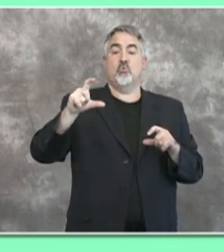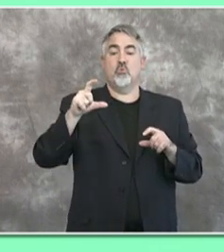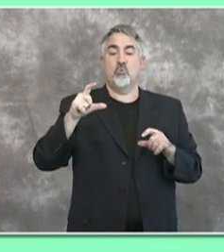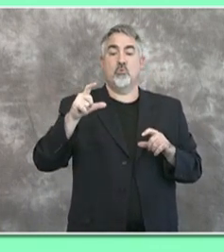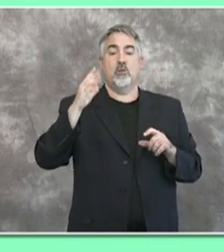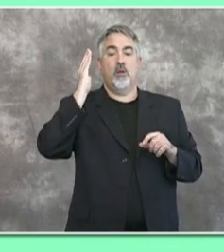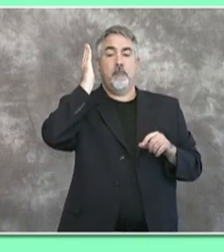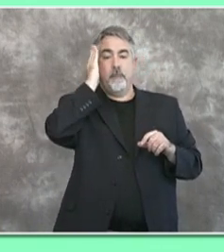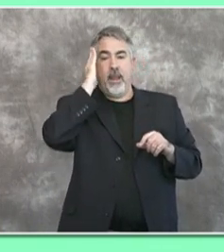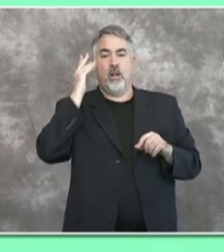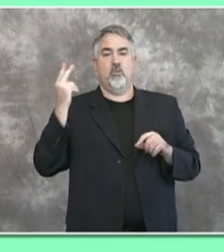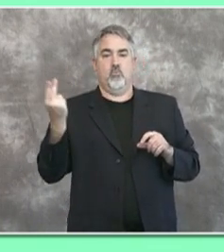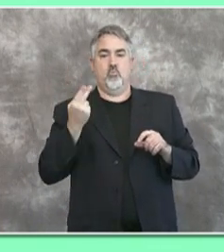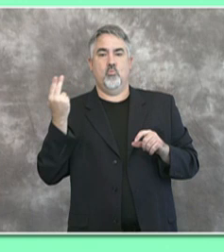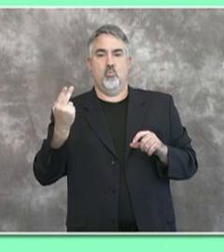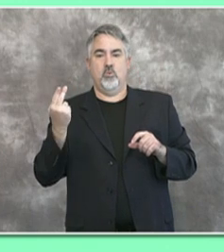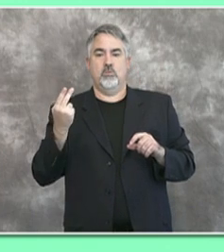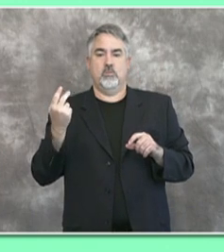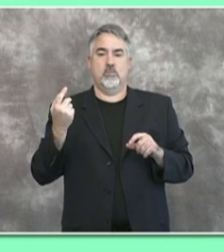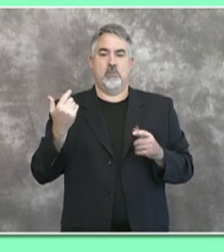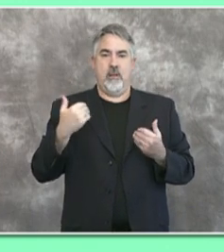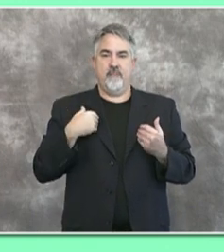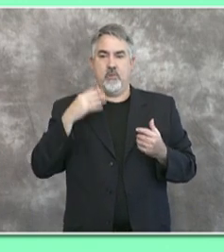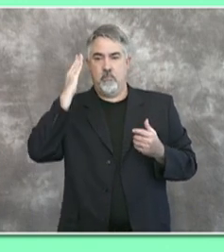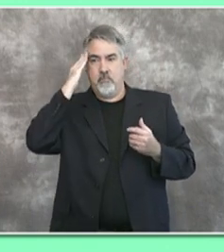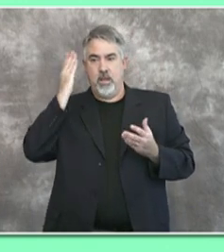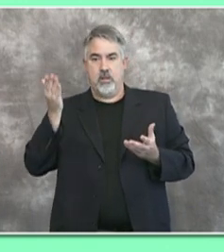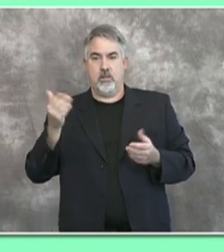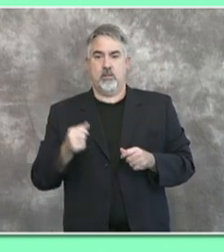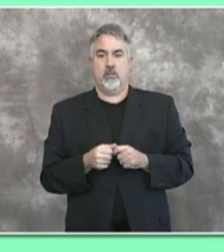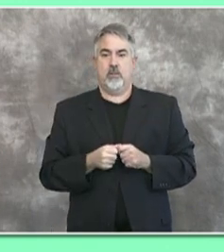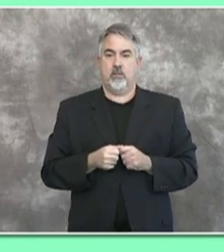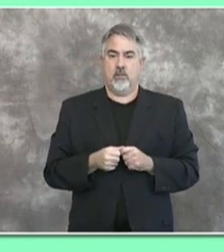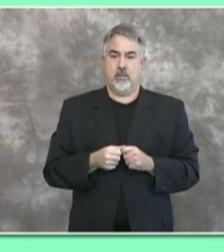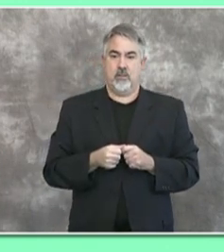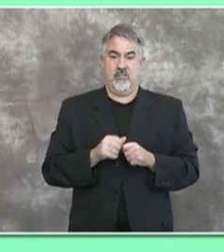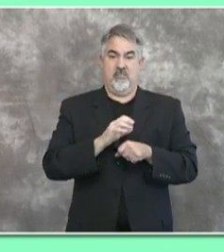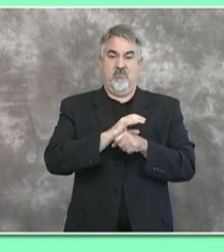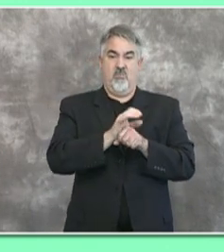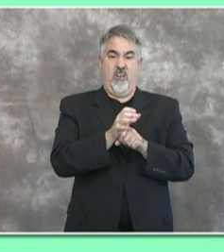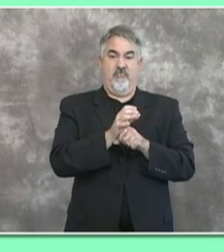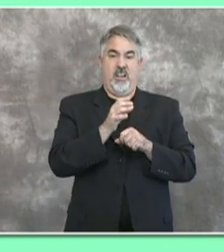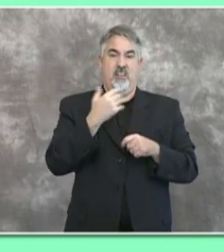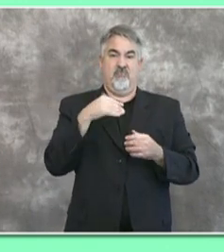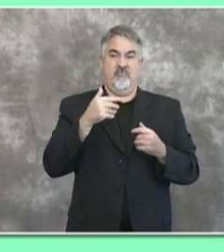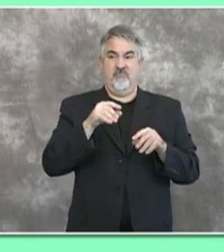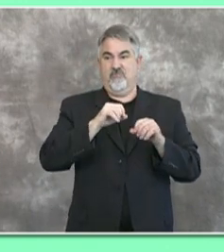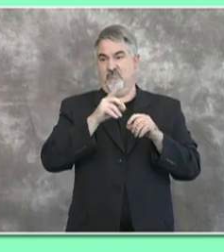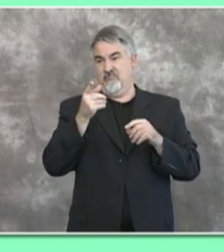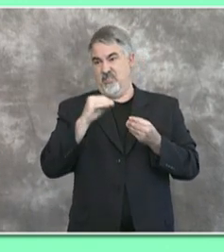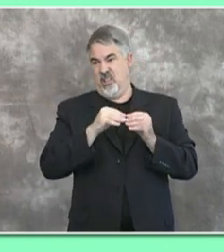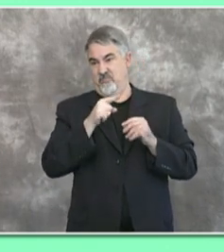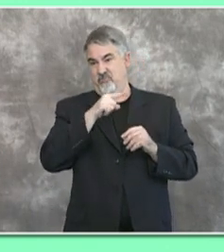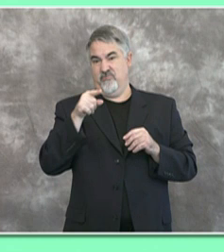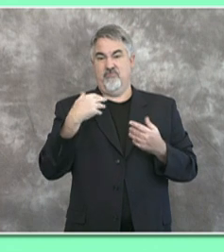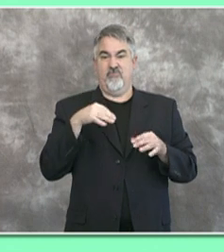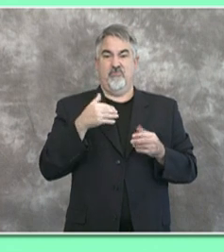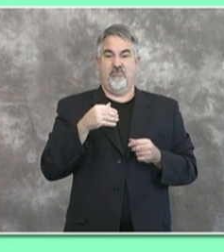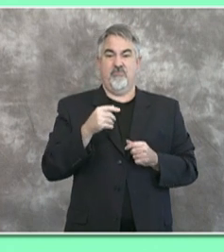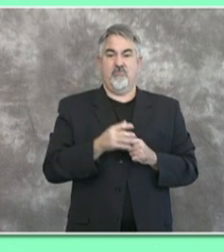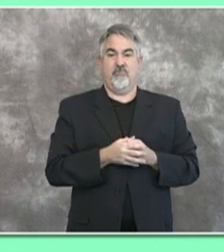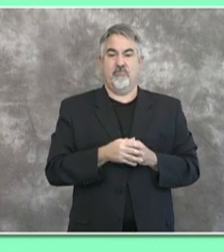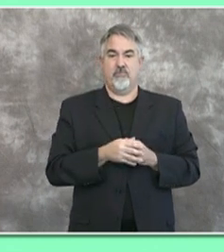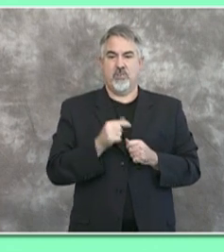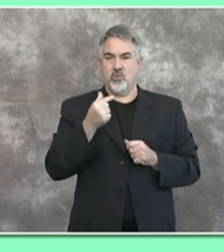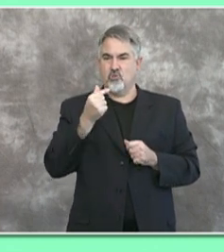usage. And so there you can see the impact of COVID-19 on our hospital system. The dotted green line is a general sense